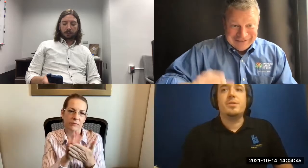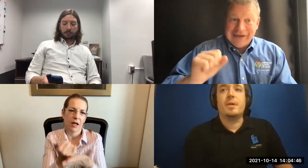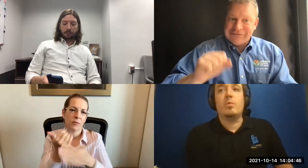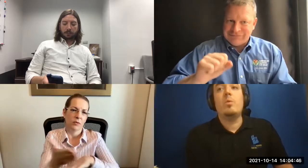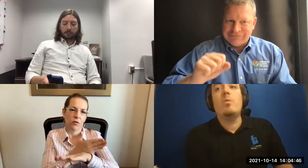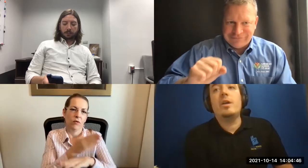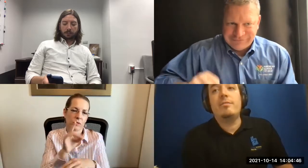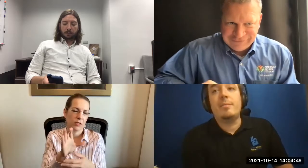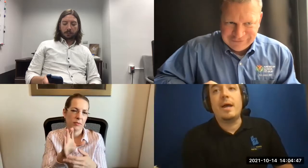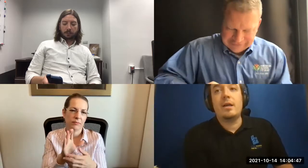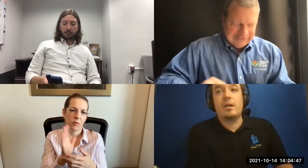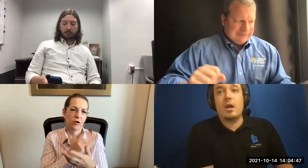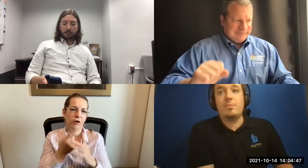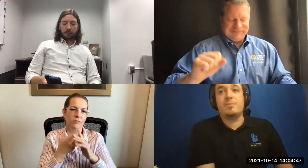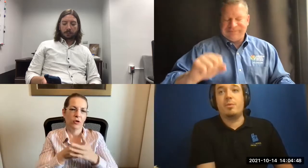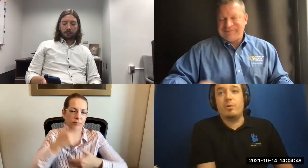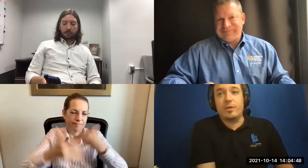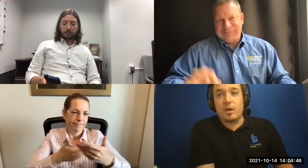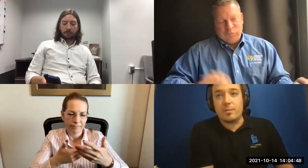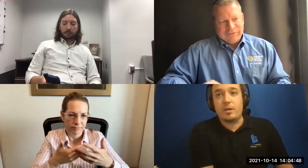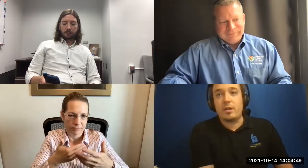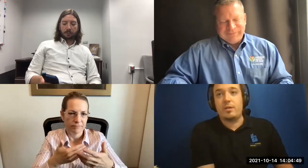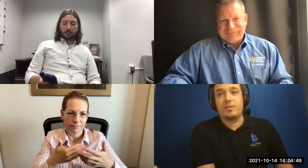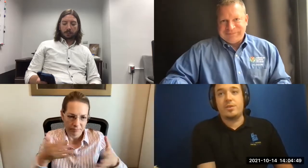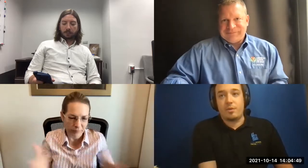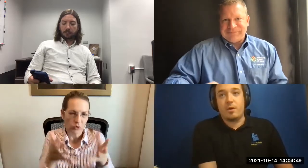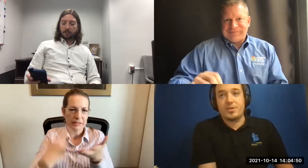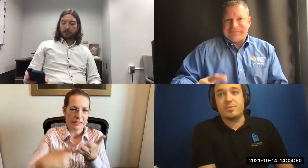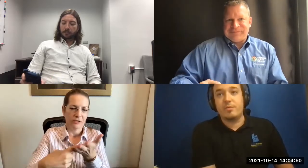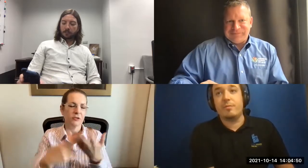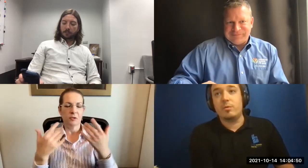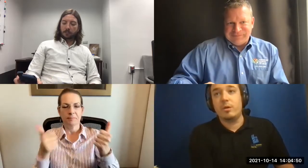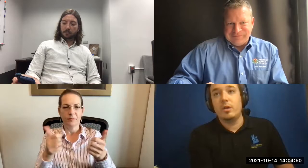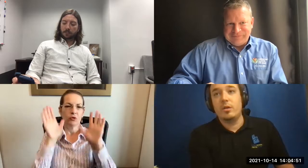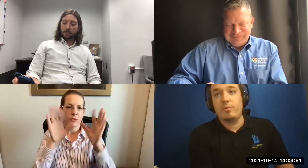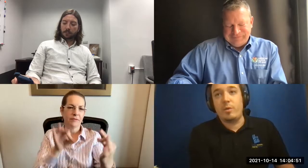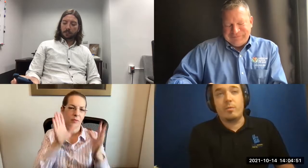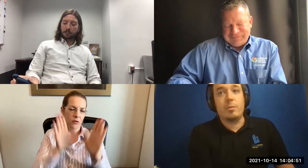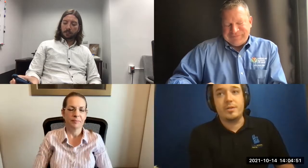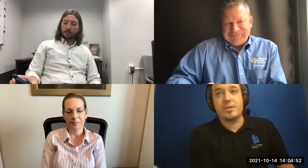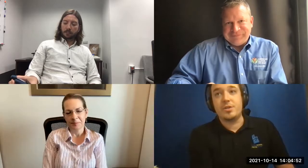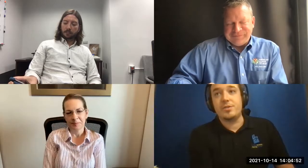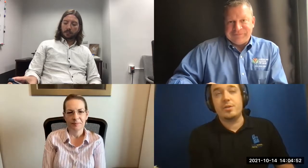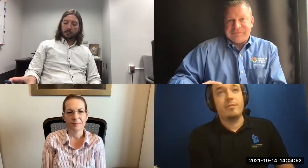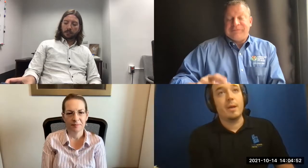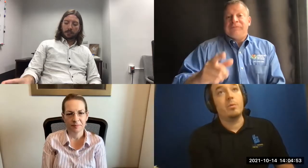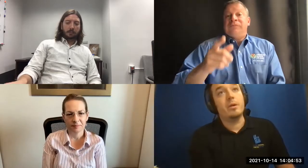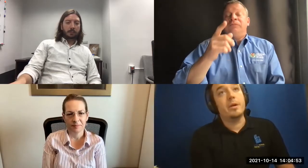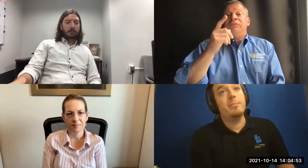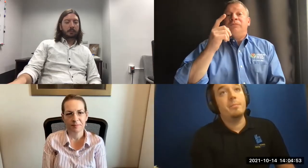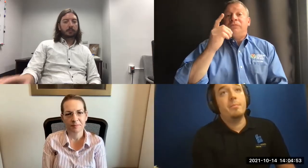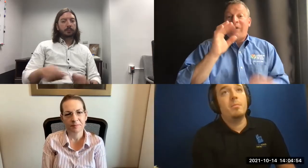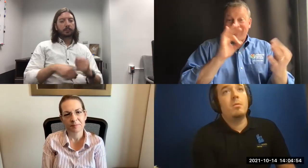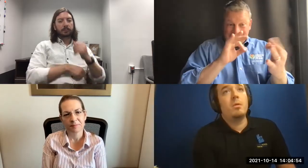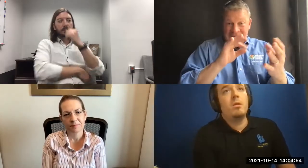This is Michelle speaking. We want your feedback. It helps improve the document and start the process moving forward with a robust discussion. So your feedback would be